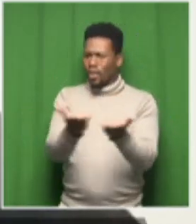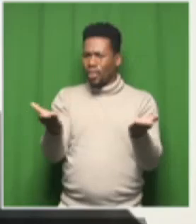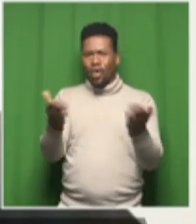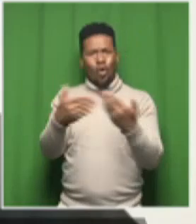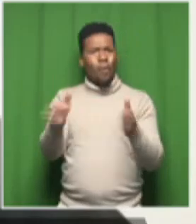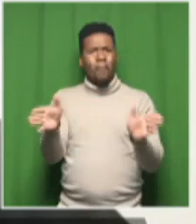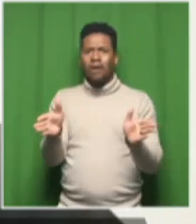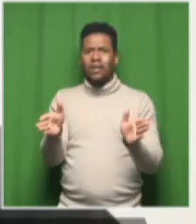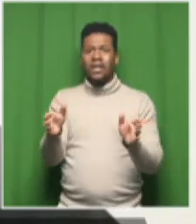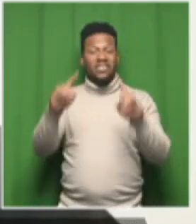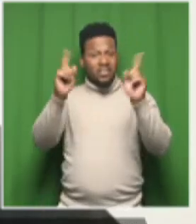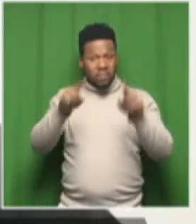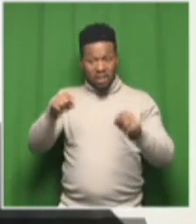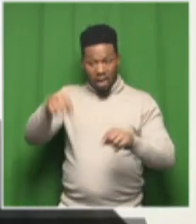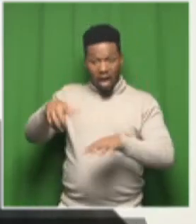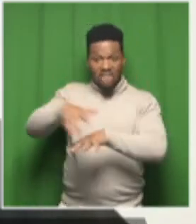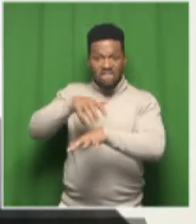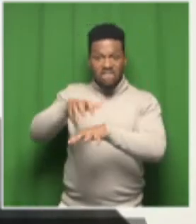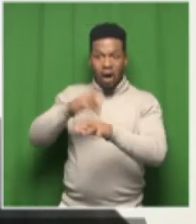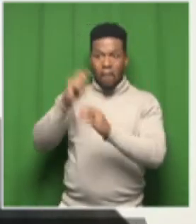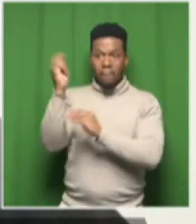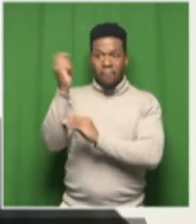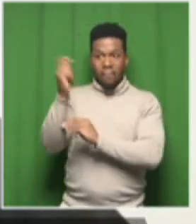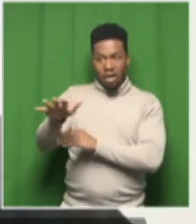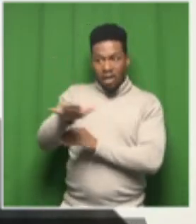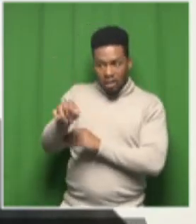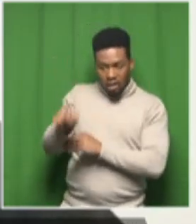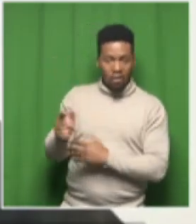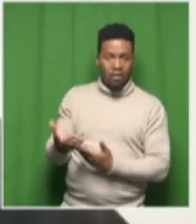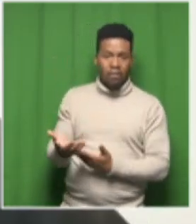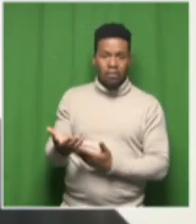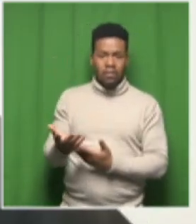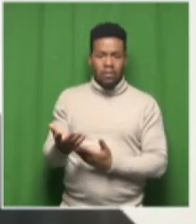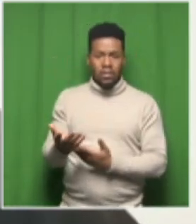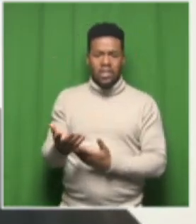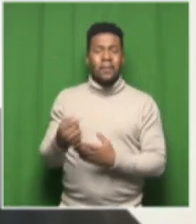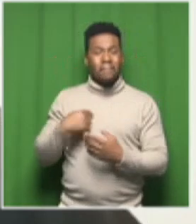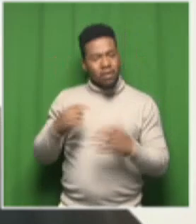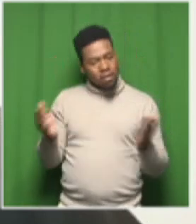used. So I encourage everyone to start their own